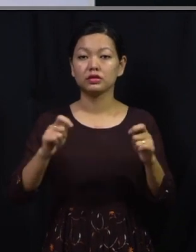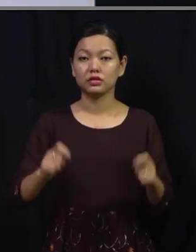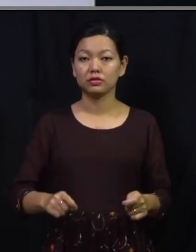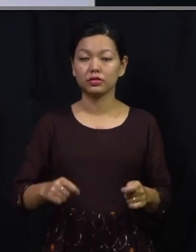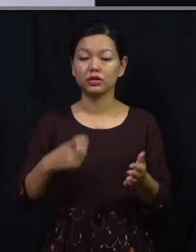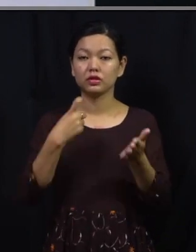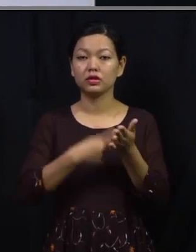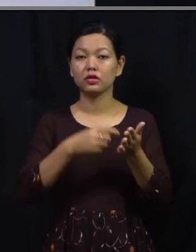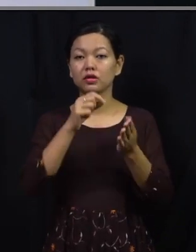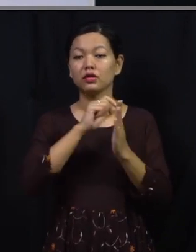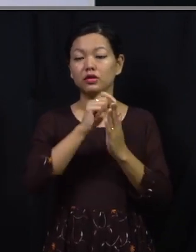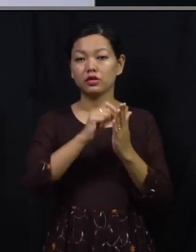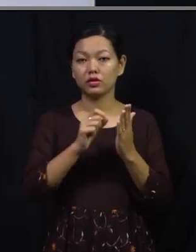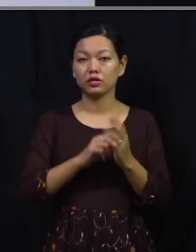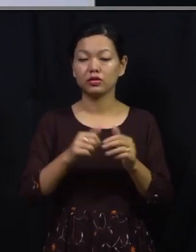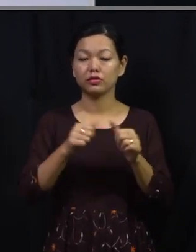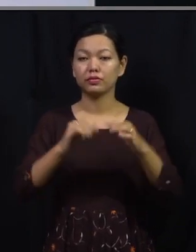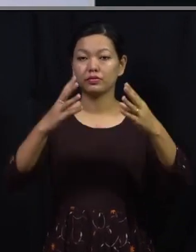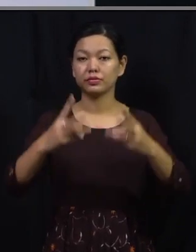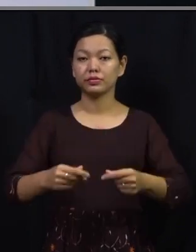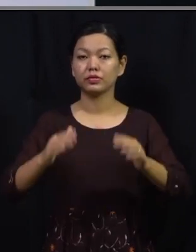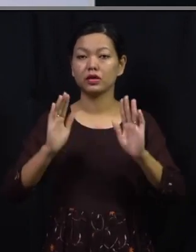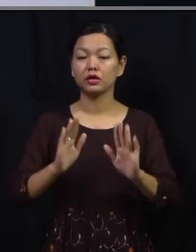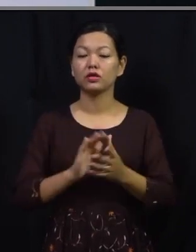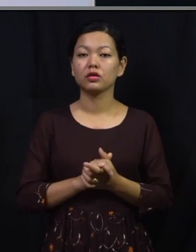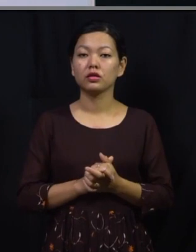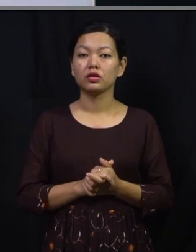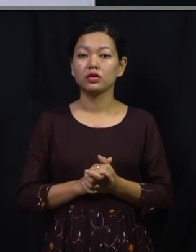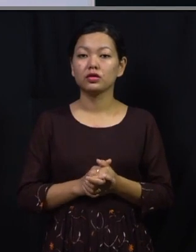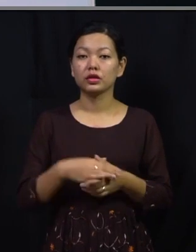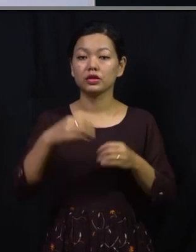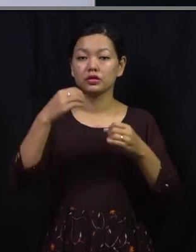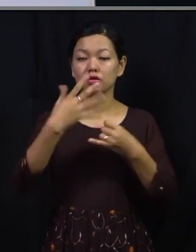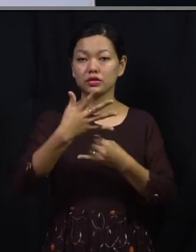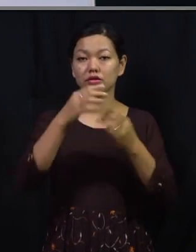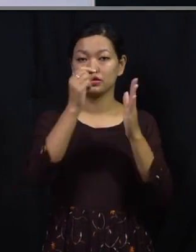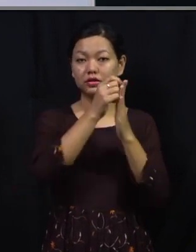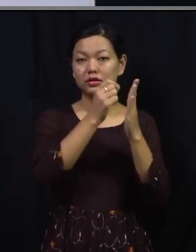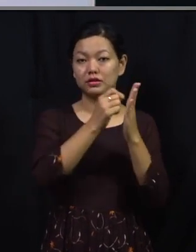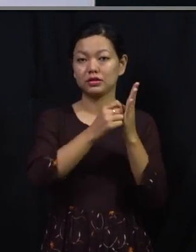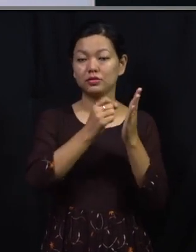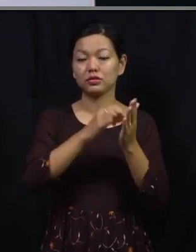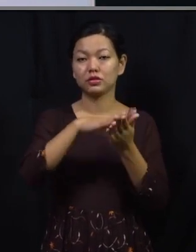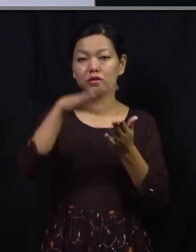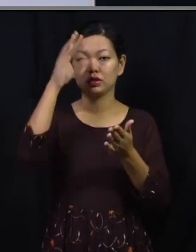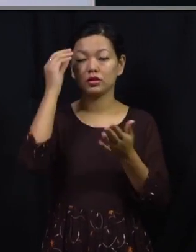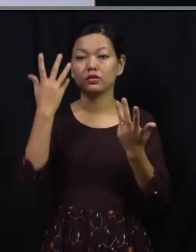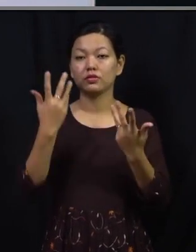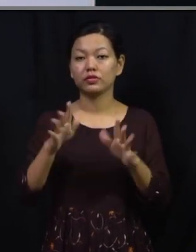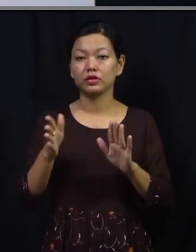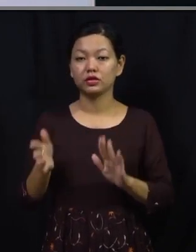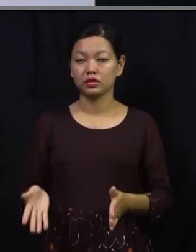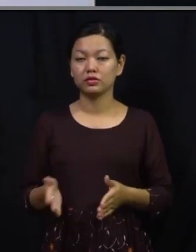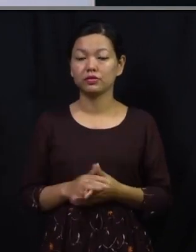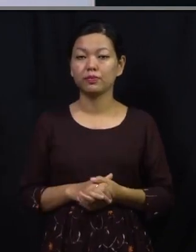or an accounting cycle, the sequential steps that need to be followed by an accountant while doing accounting. We have